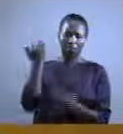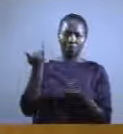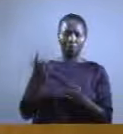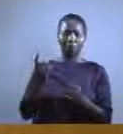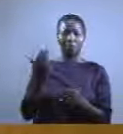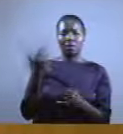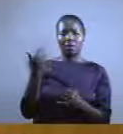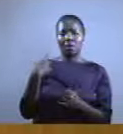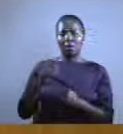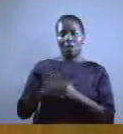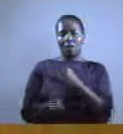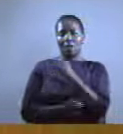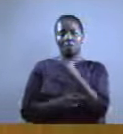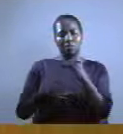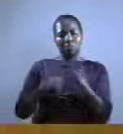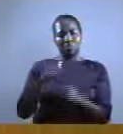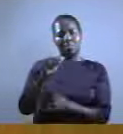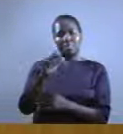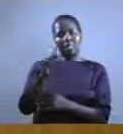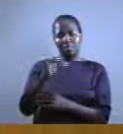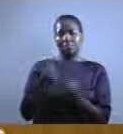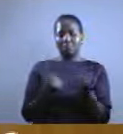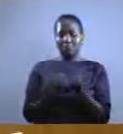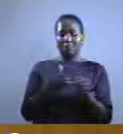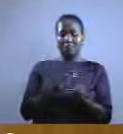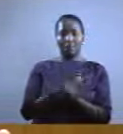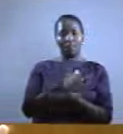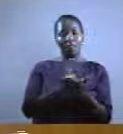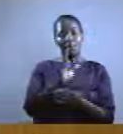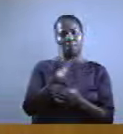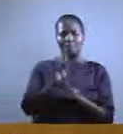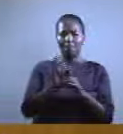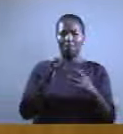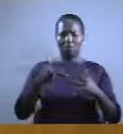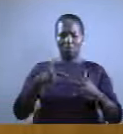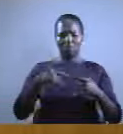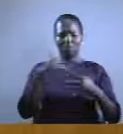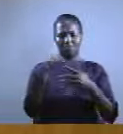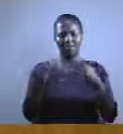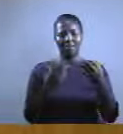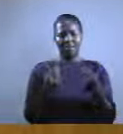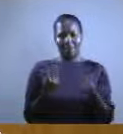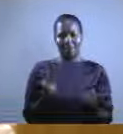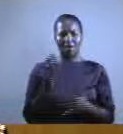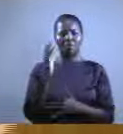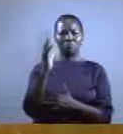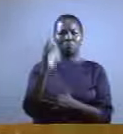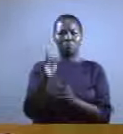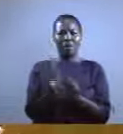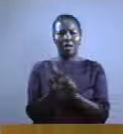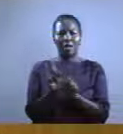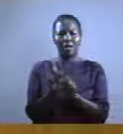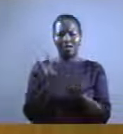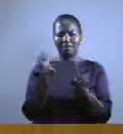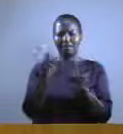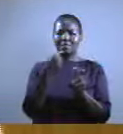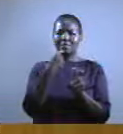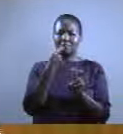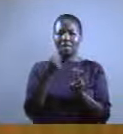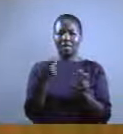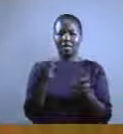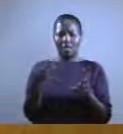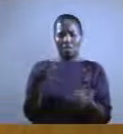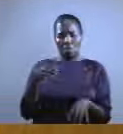as the ACDP wholeheartedly support the bill, we also expressed some concerns during the deliberations, such as the capping of the wage